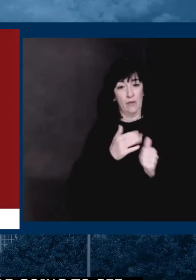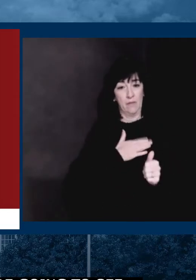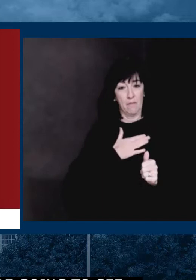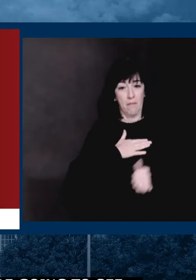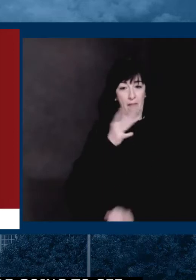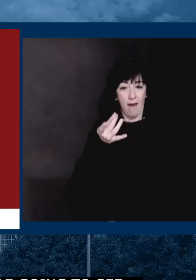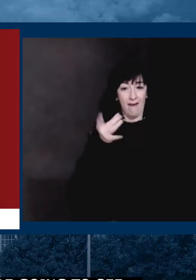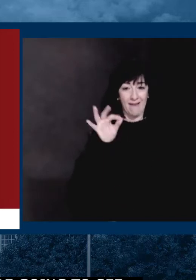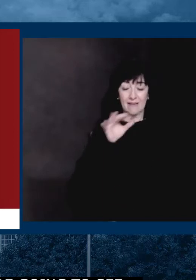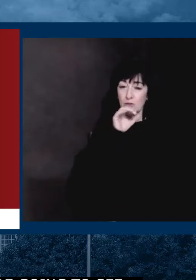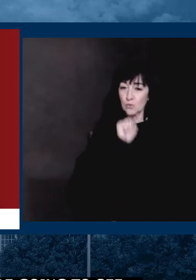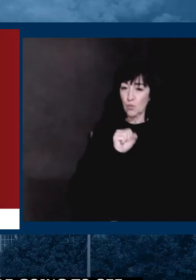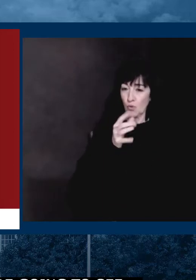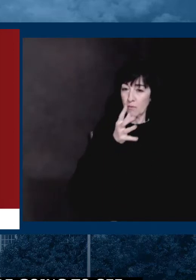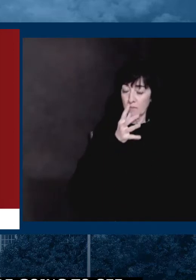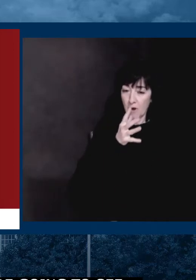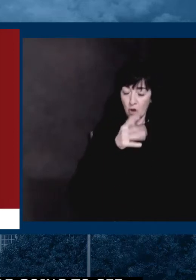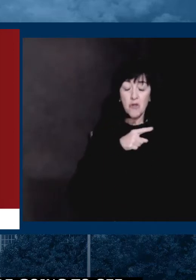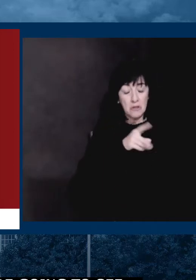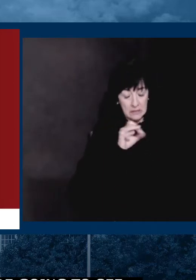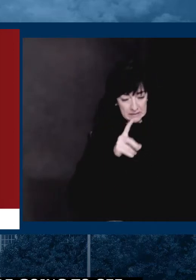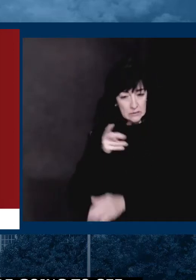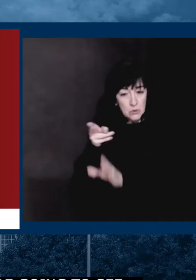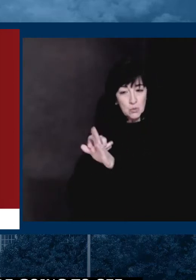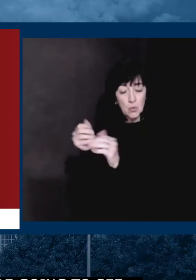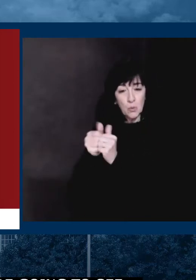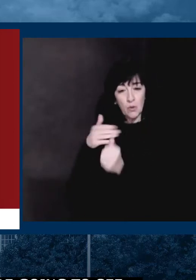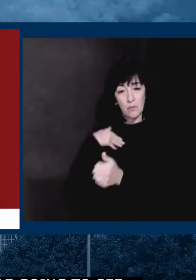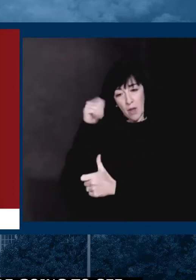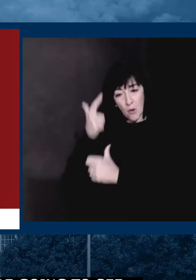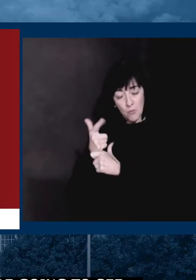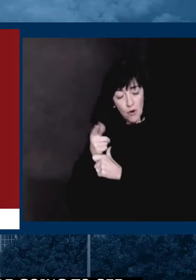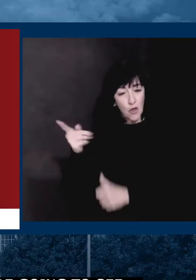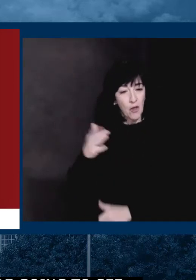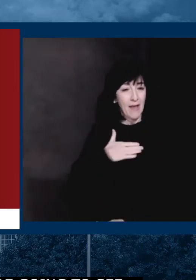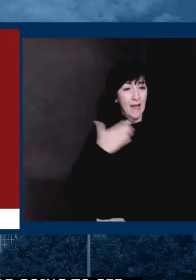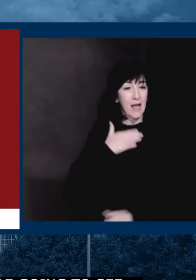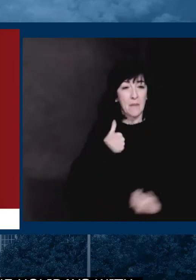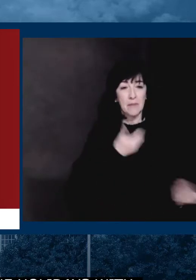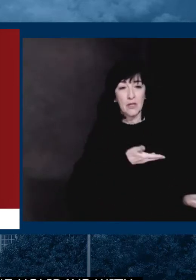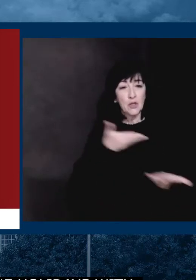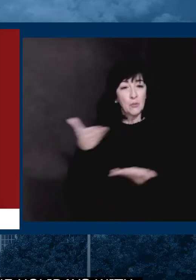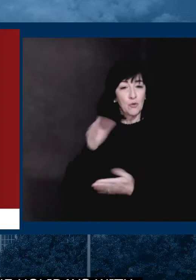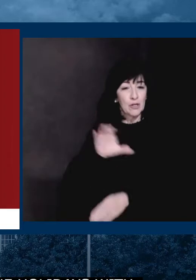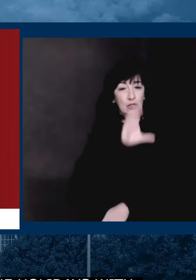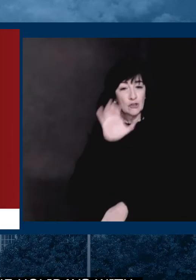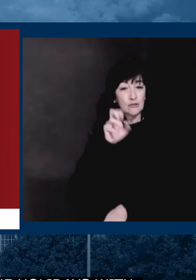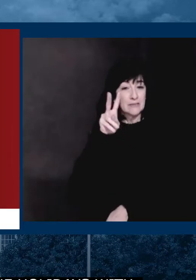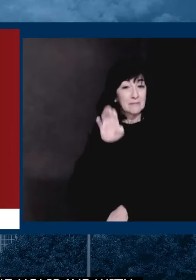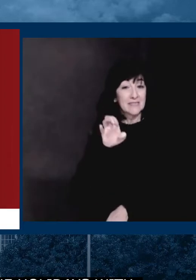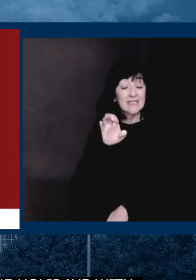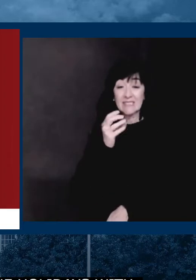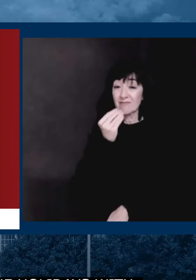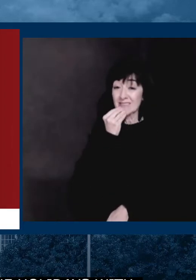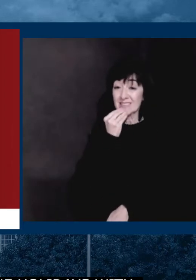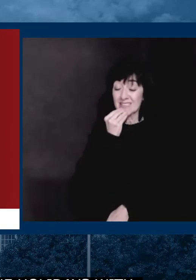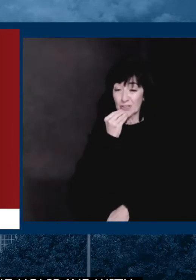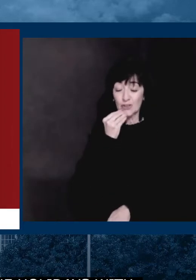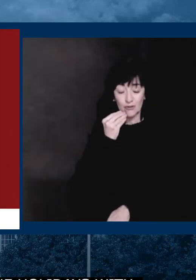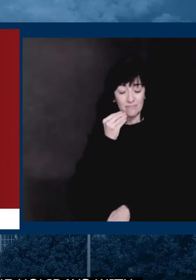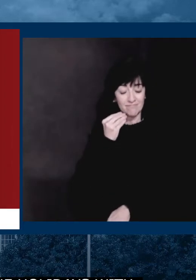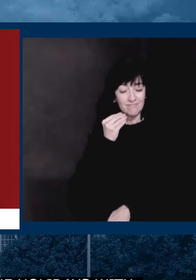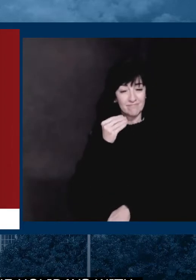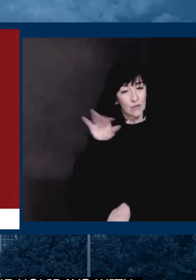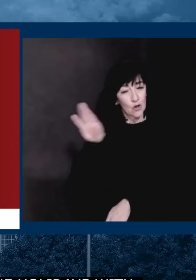my brothers, and I know was happy to. I delivered her Christmas Eve dinner at her door, and she was